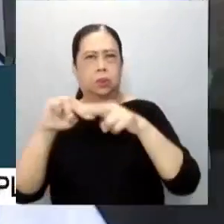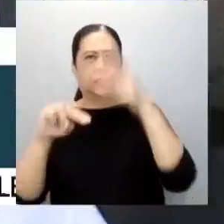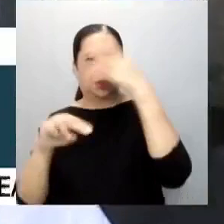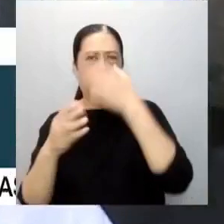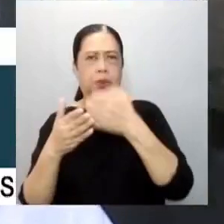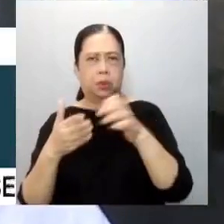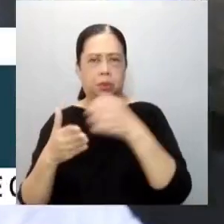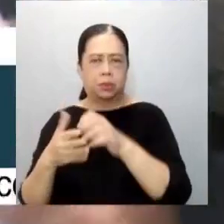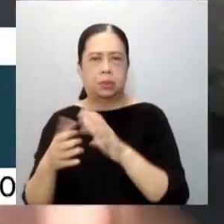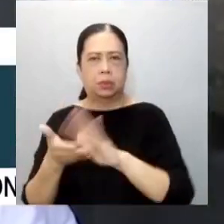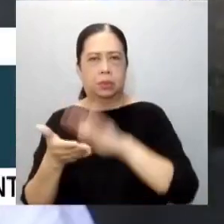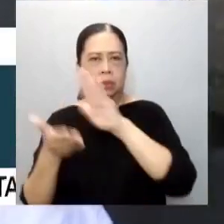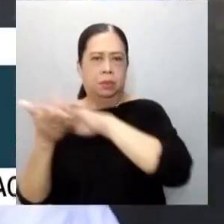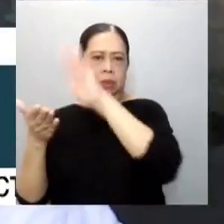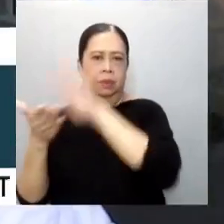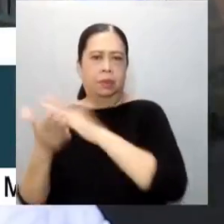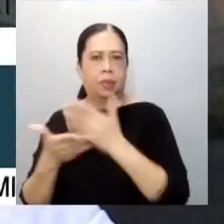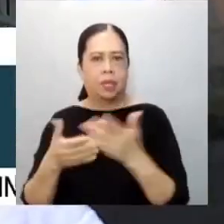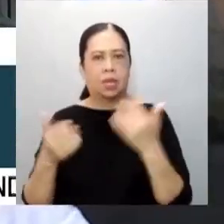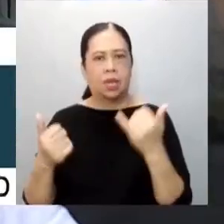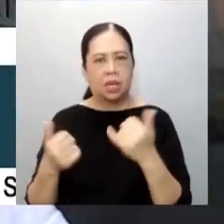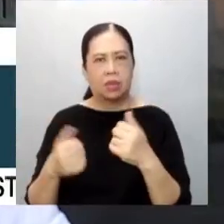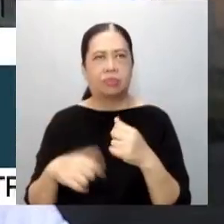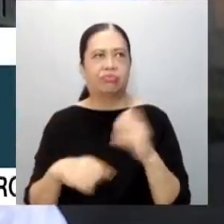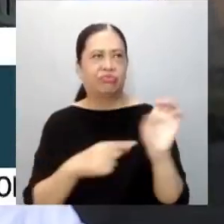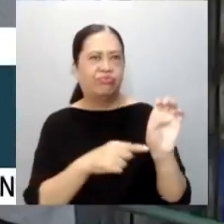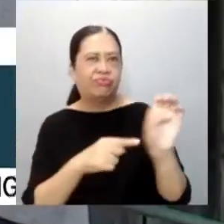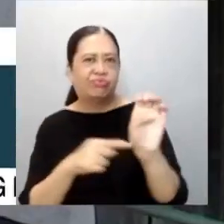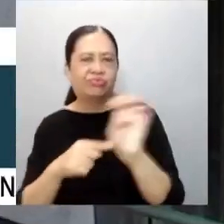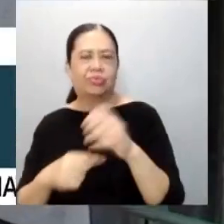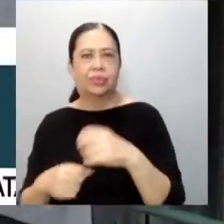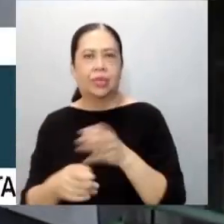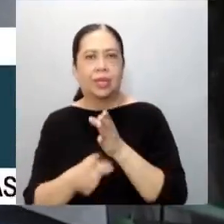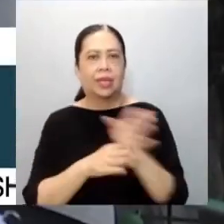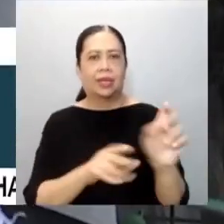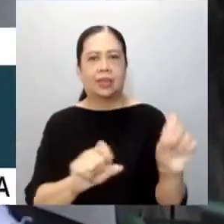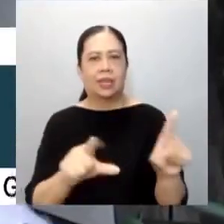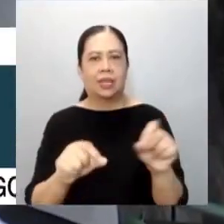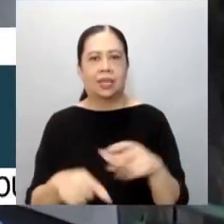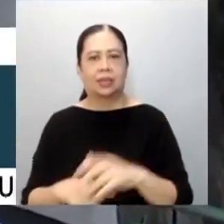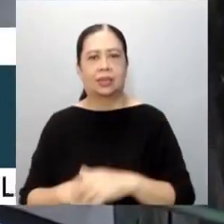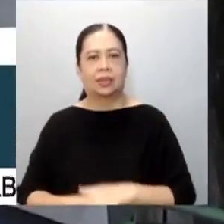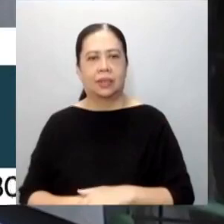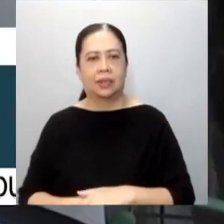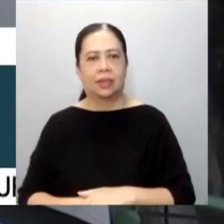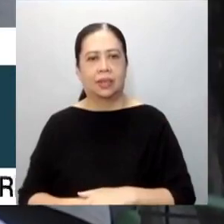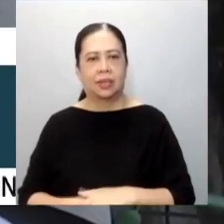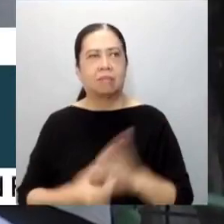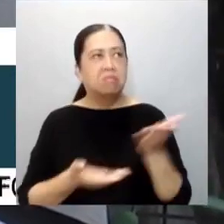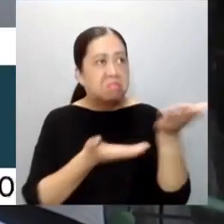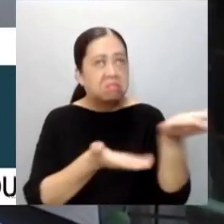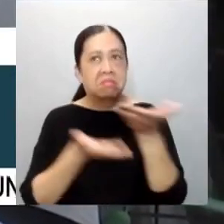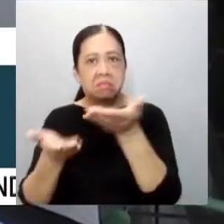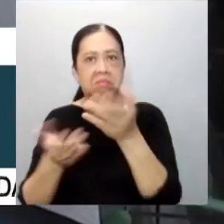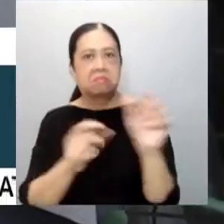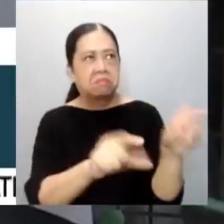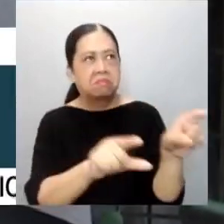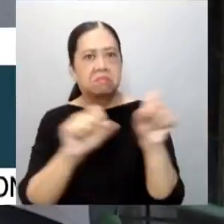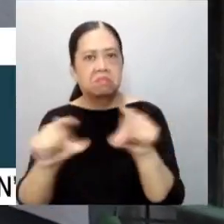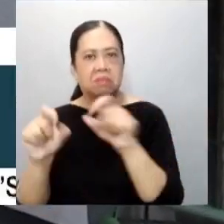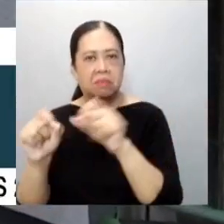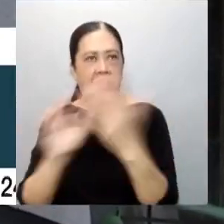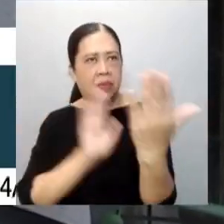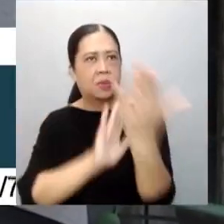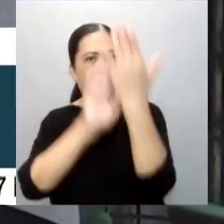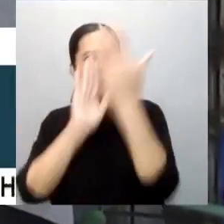ngayon, racket, direct selling. Hindi po nag-aalok. Nag-aalok? Apo. Apo,